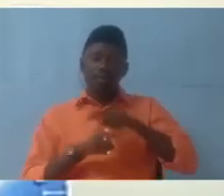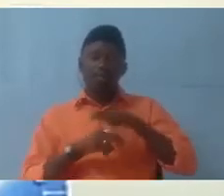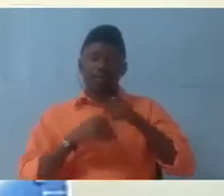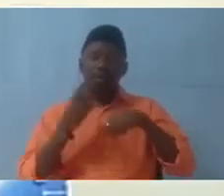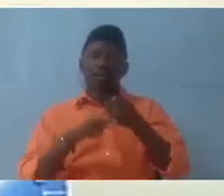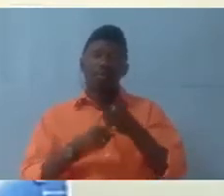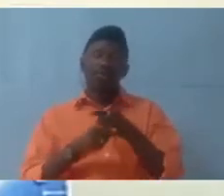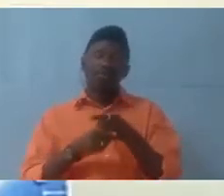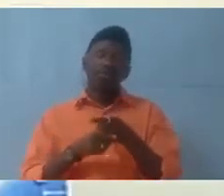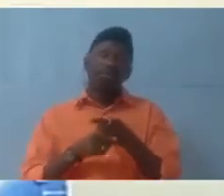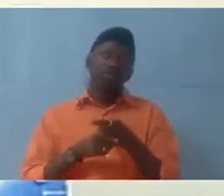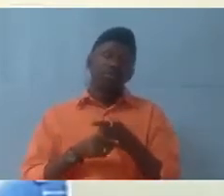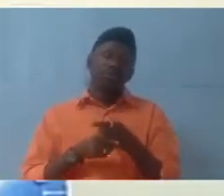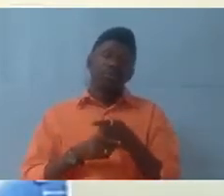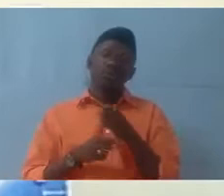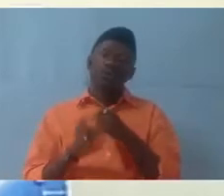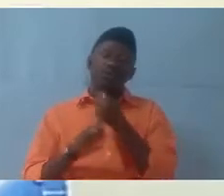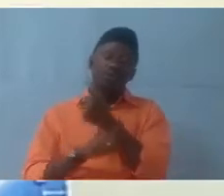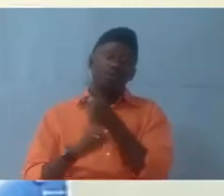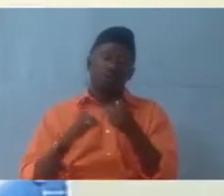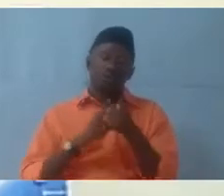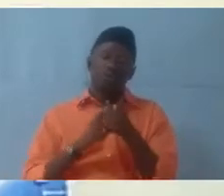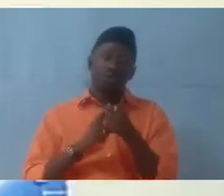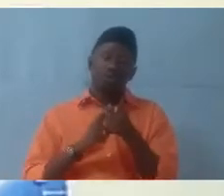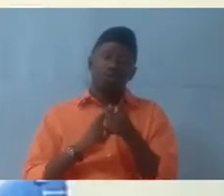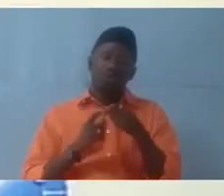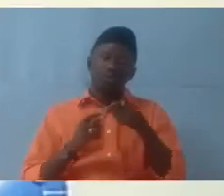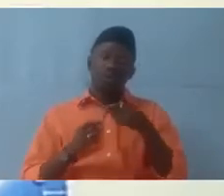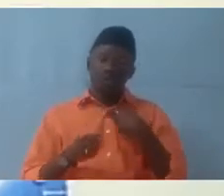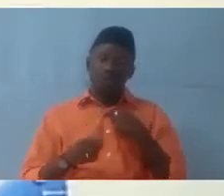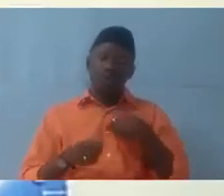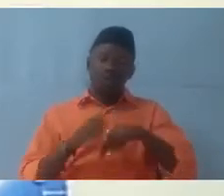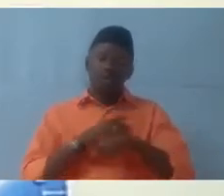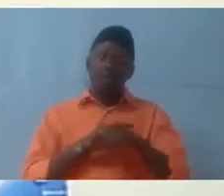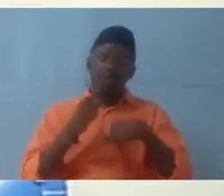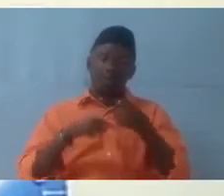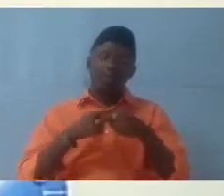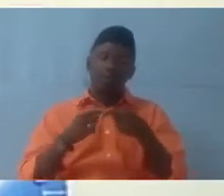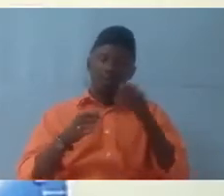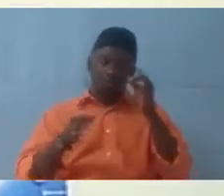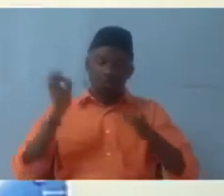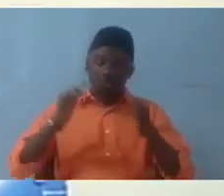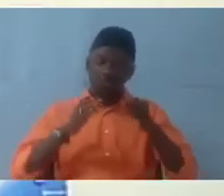regarding the circumstances surrounding the judgment. And